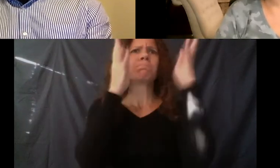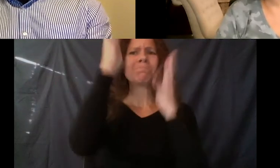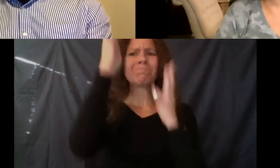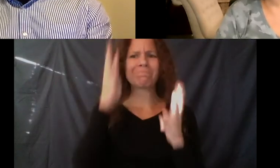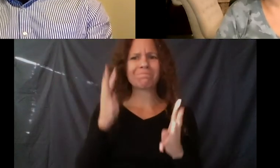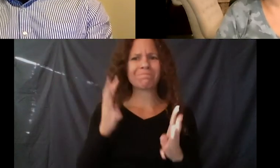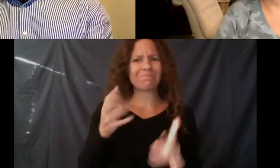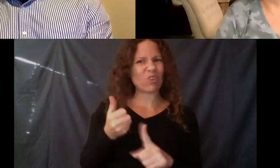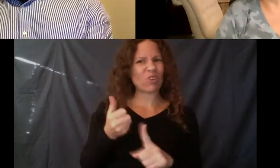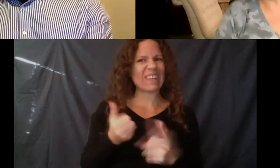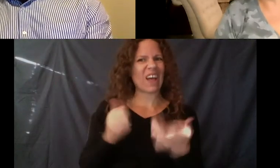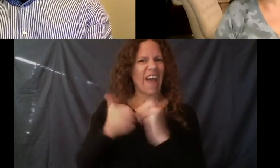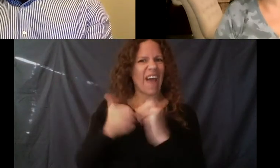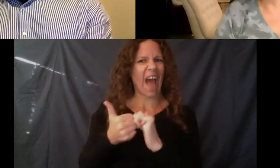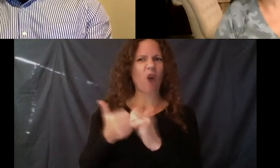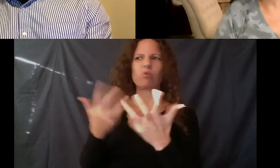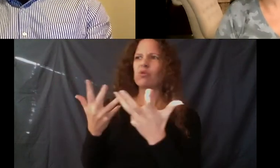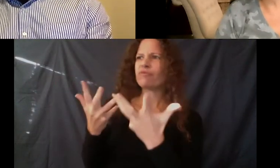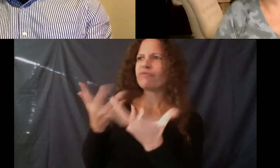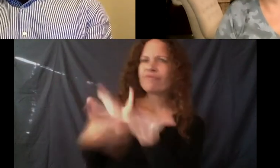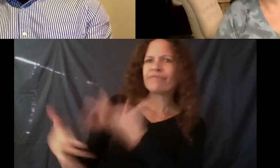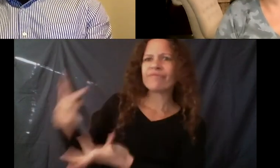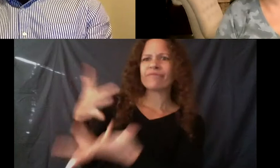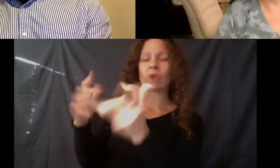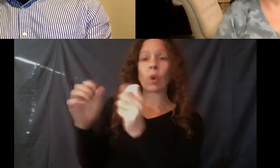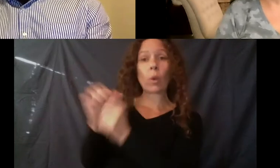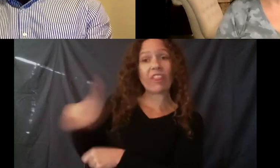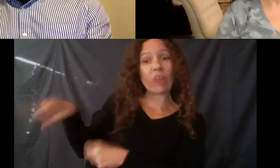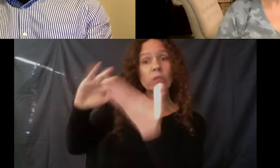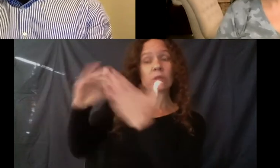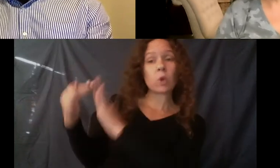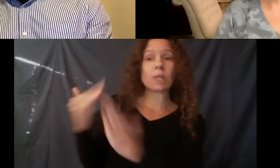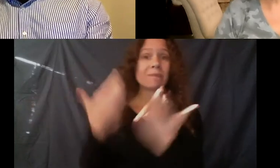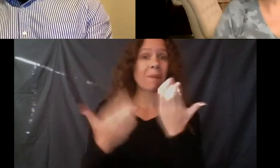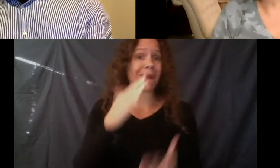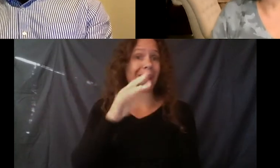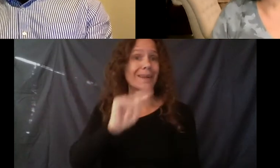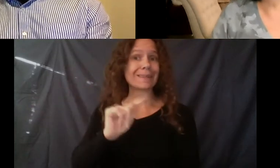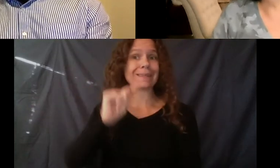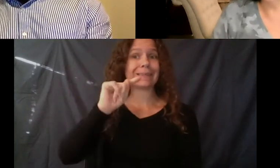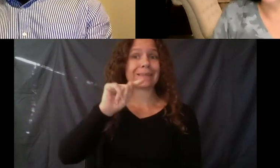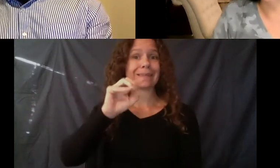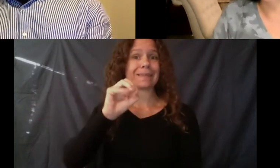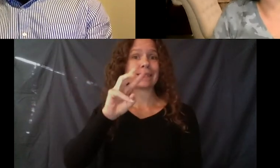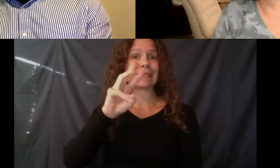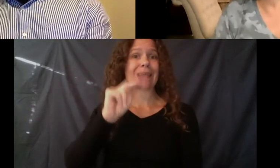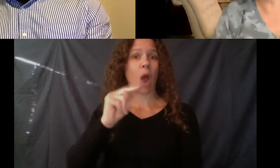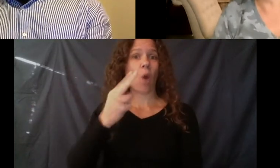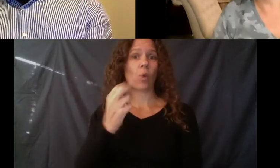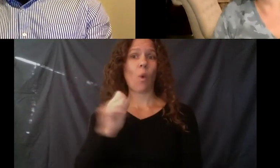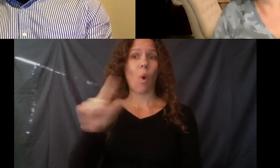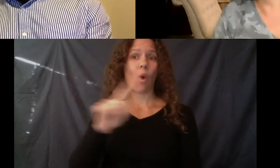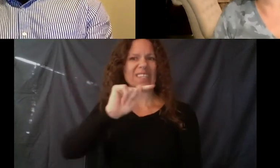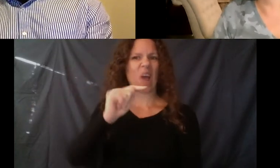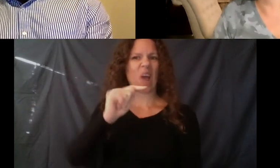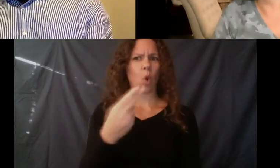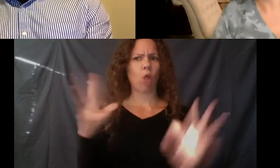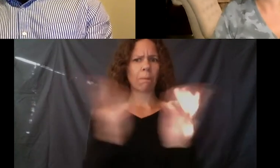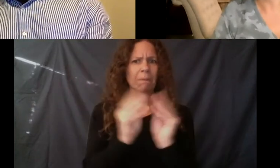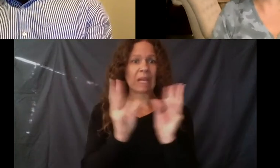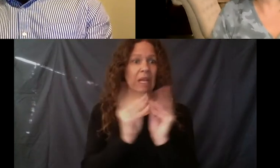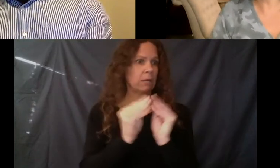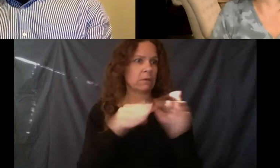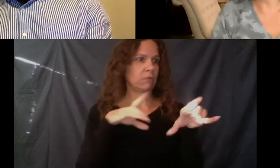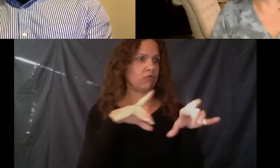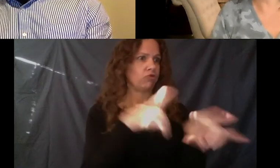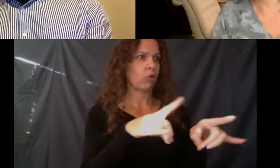with those communities, having town hall meetings in the middle of, and off-year elections and on-year elections, right?